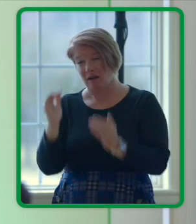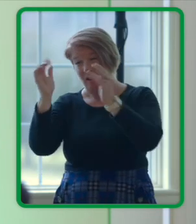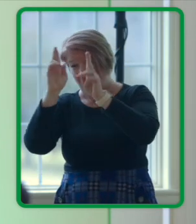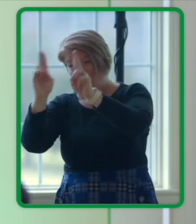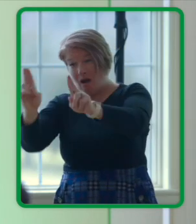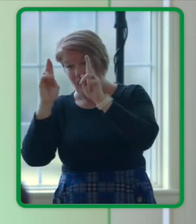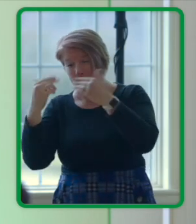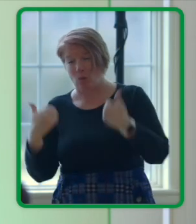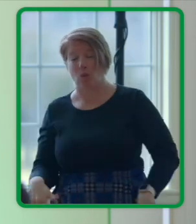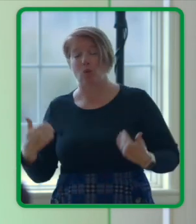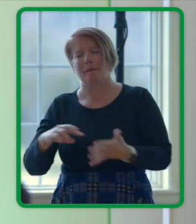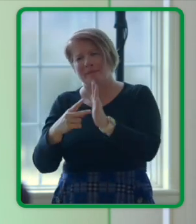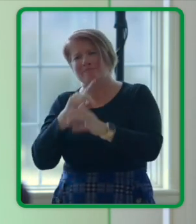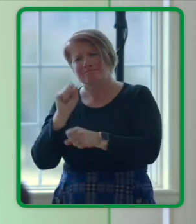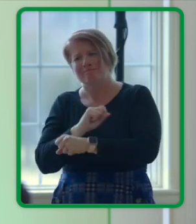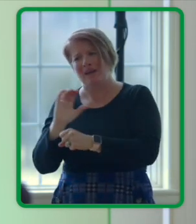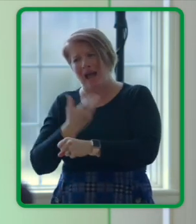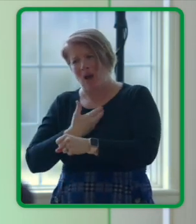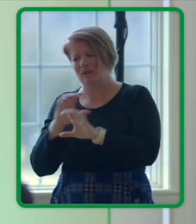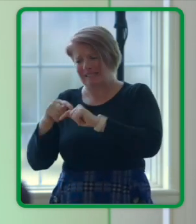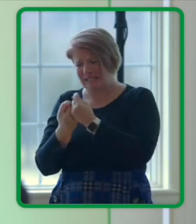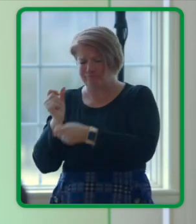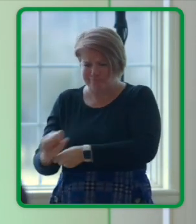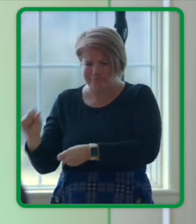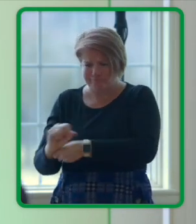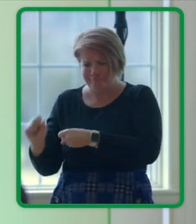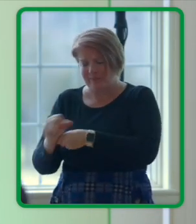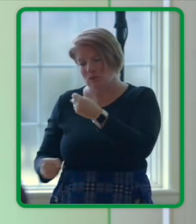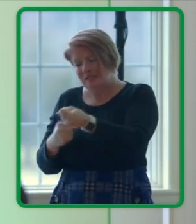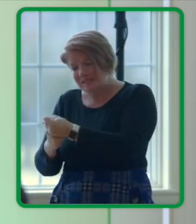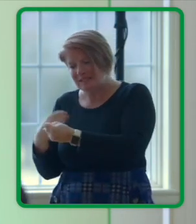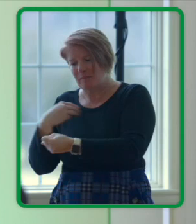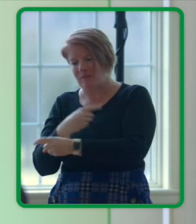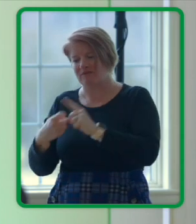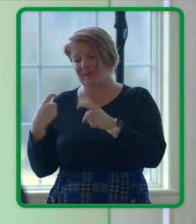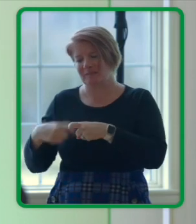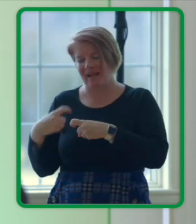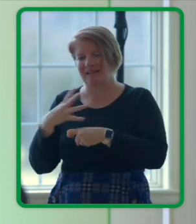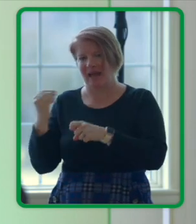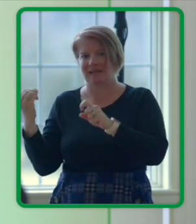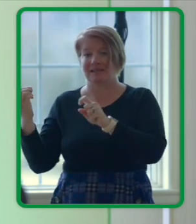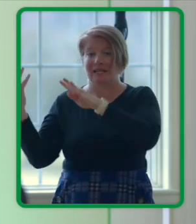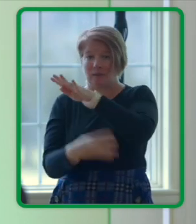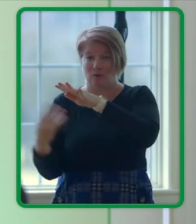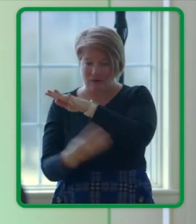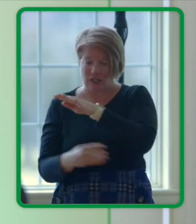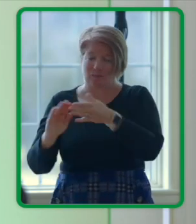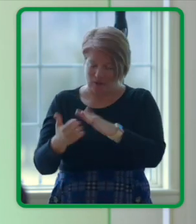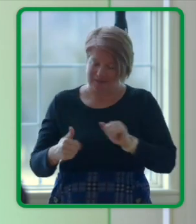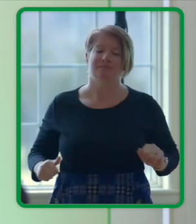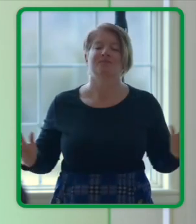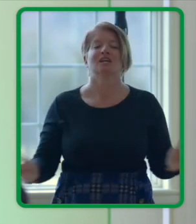by our Greylock team to assist members from our Hispanic and immigrant communities. I encourage you all to read